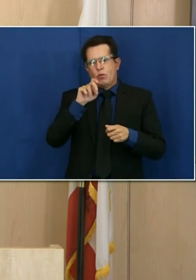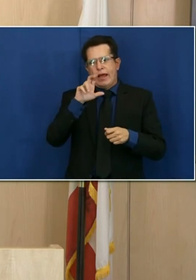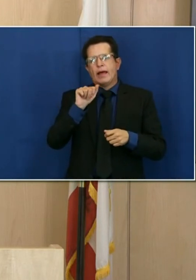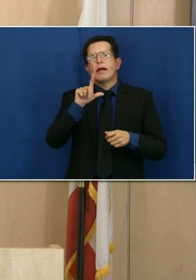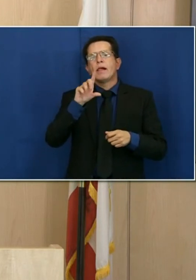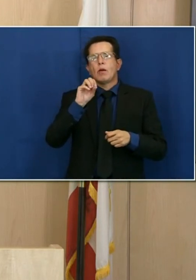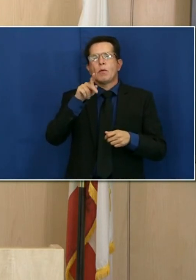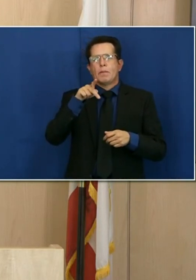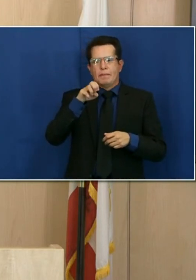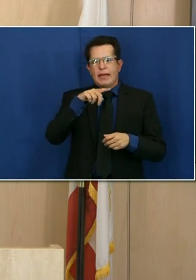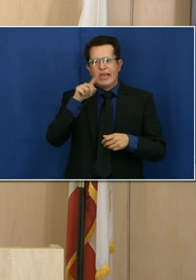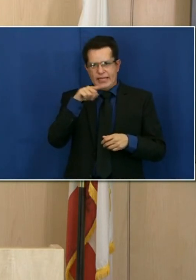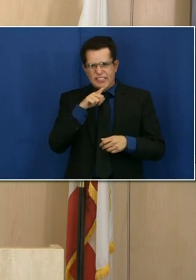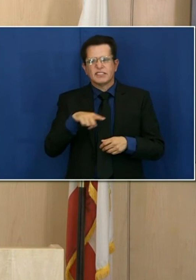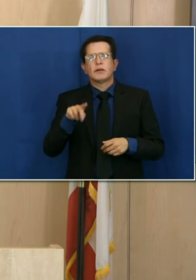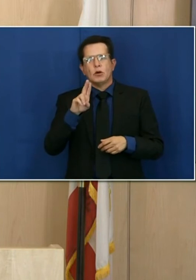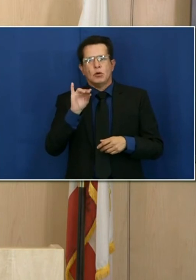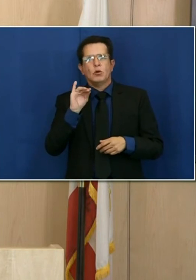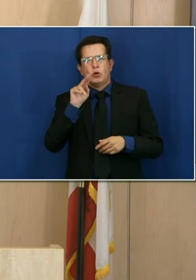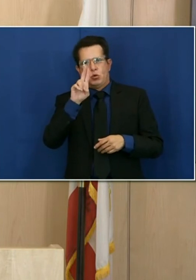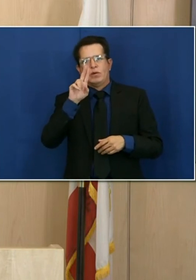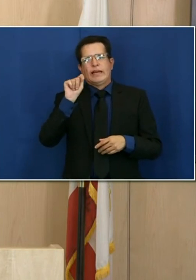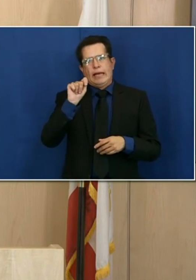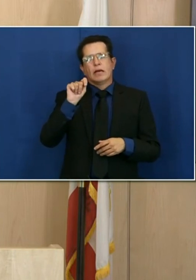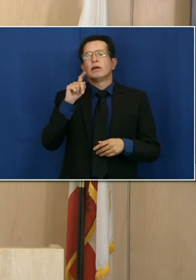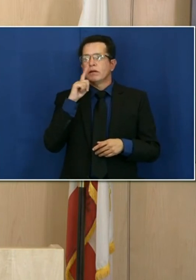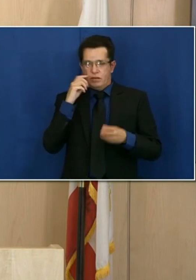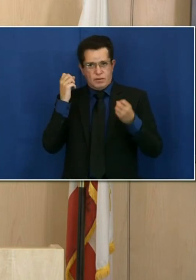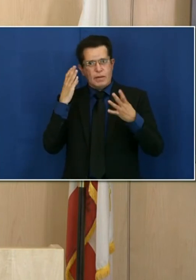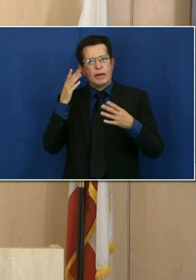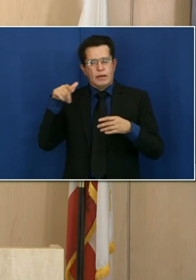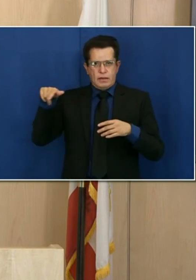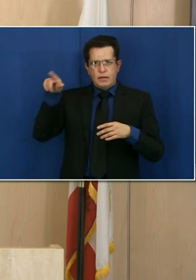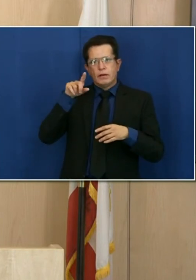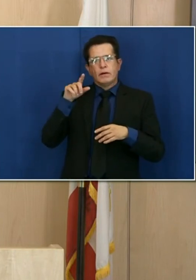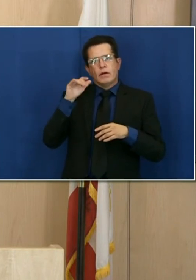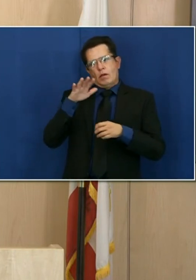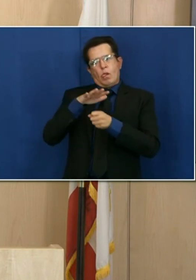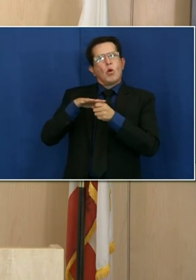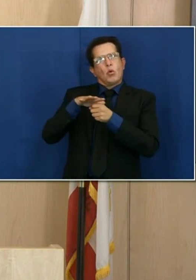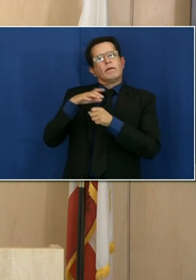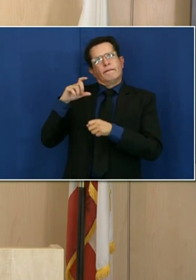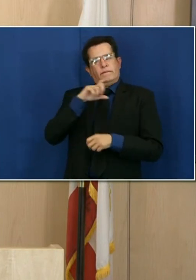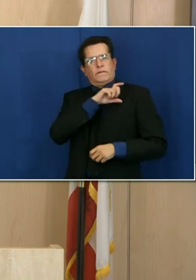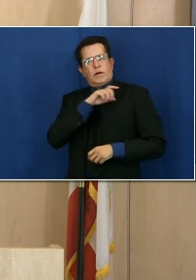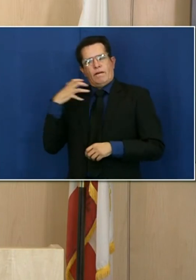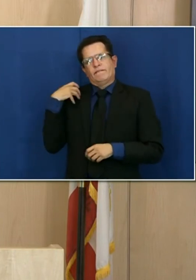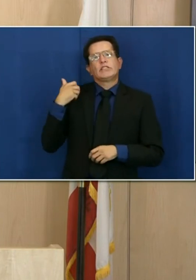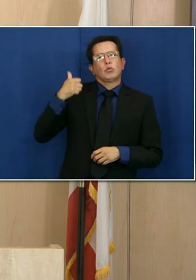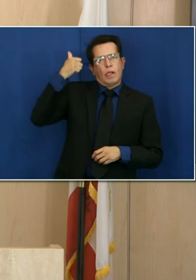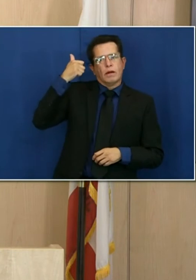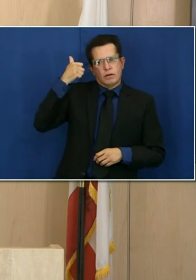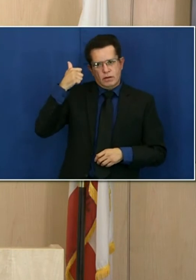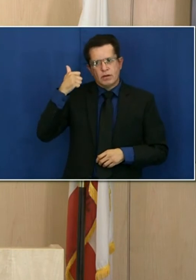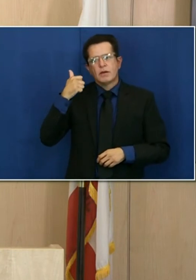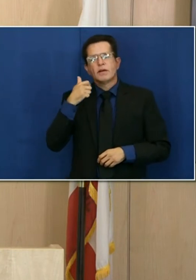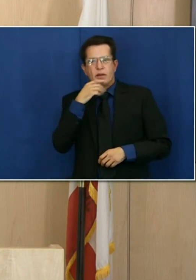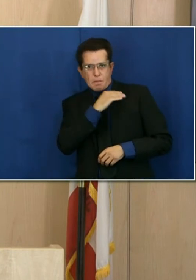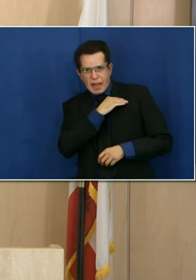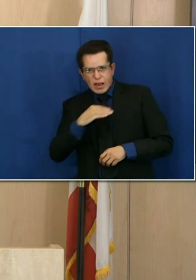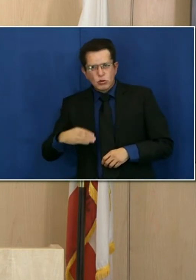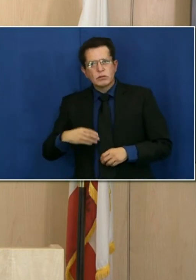Union Tribune. Business owners as well as local officials such as Supervisor Desmond and El Cajon Mayor Bill Wells are calling for local officials and